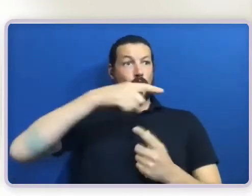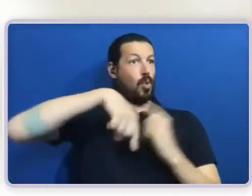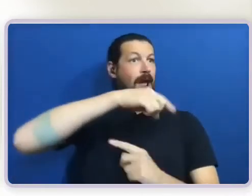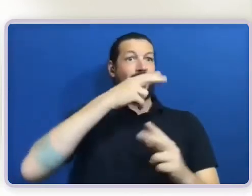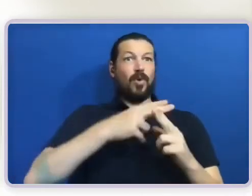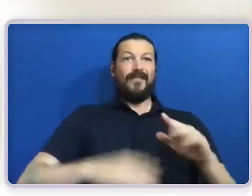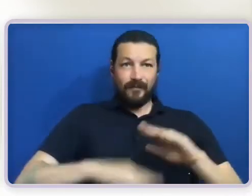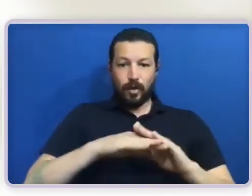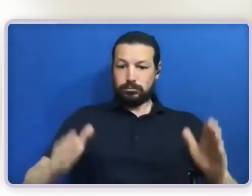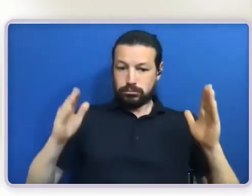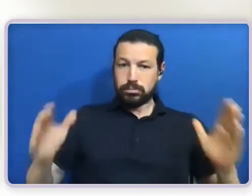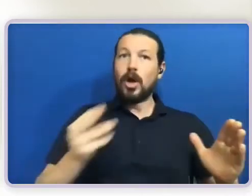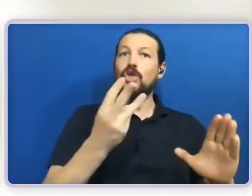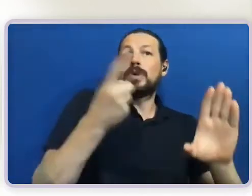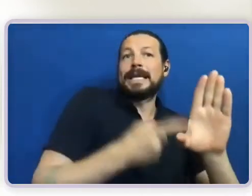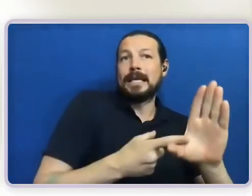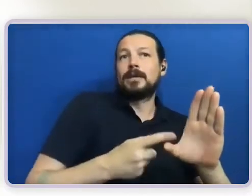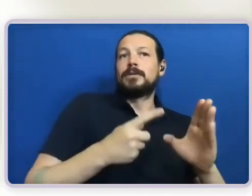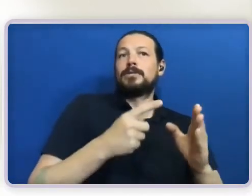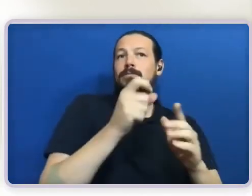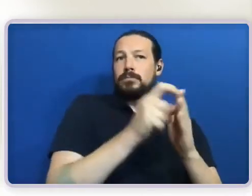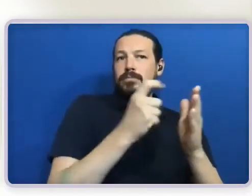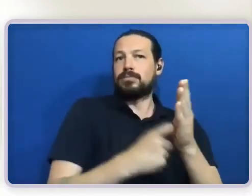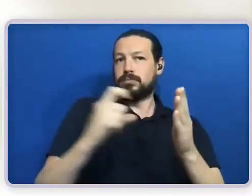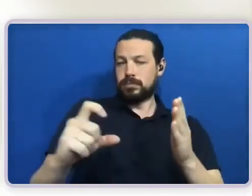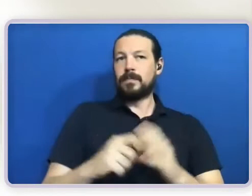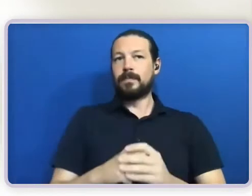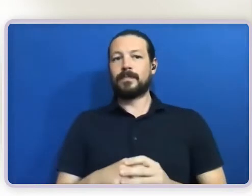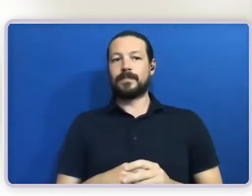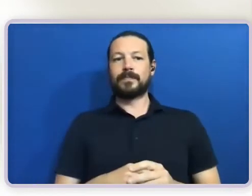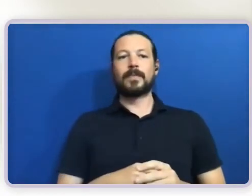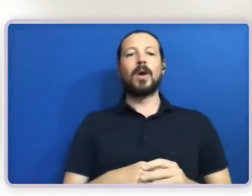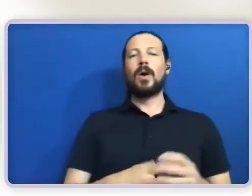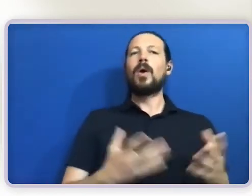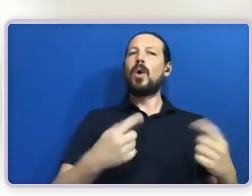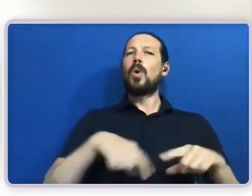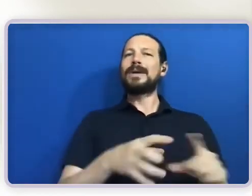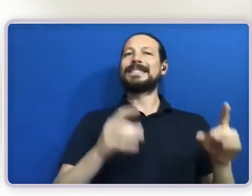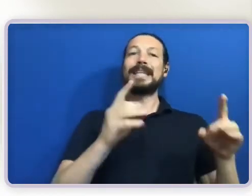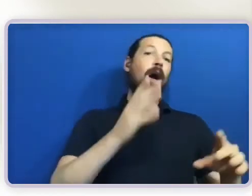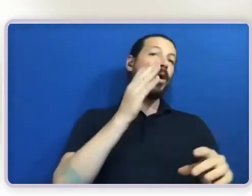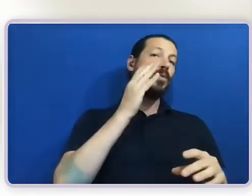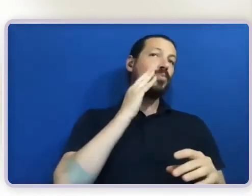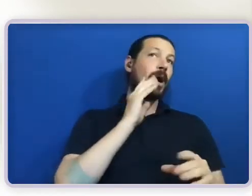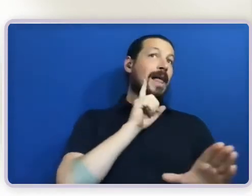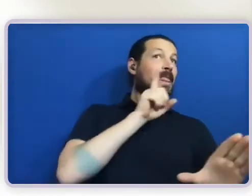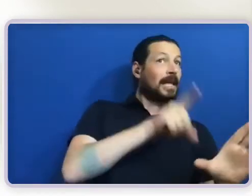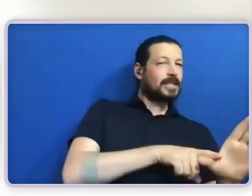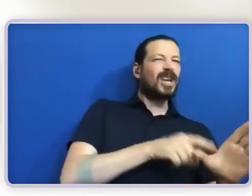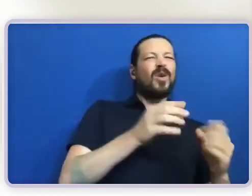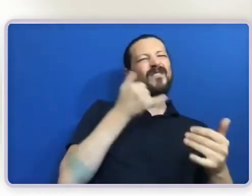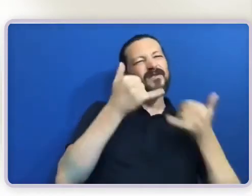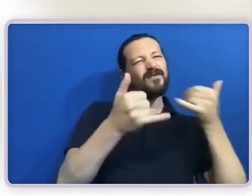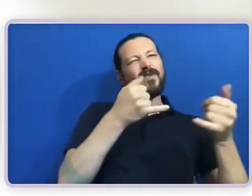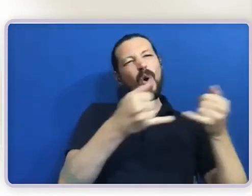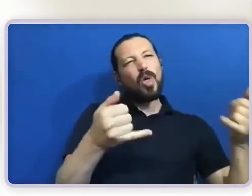And the service started with an info line in September last year and started delivering legal